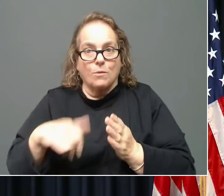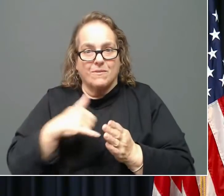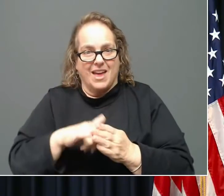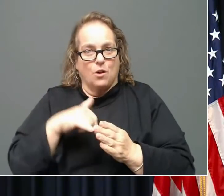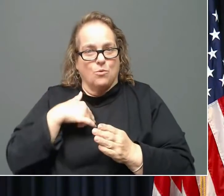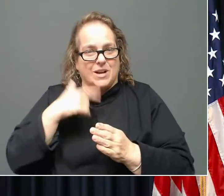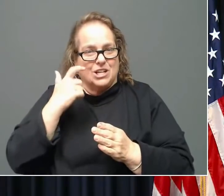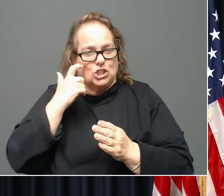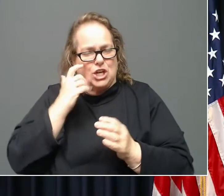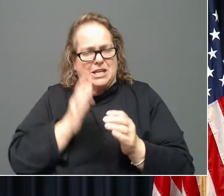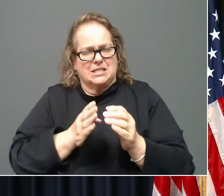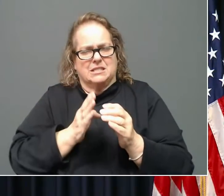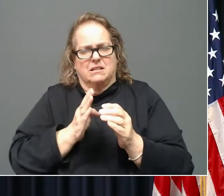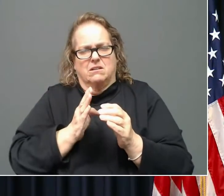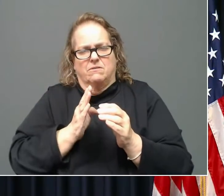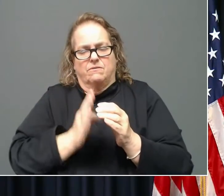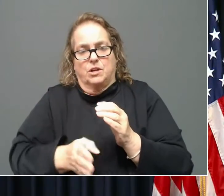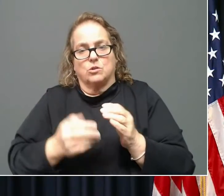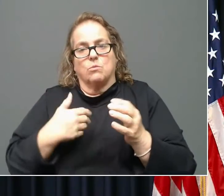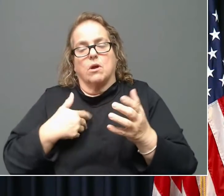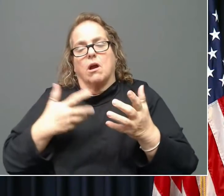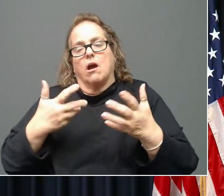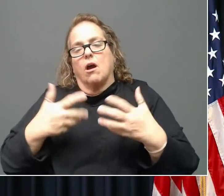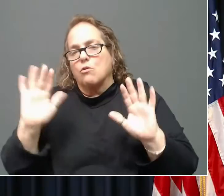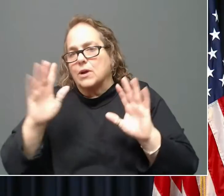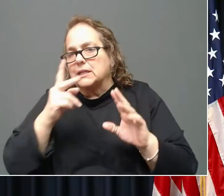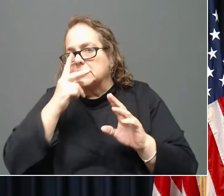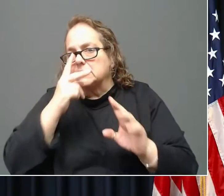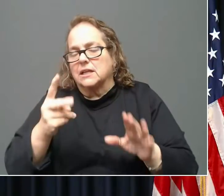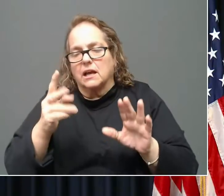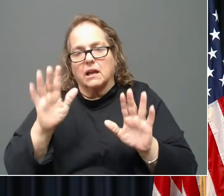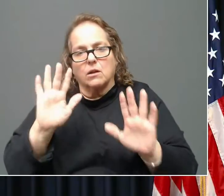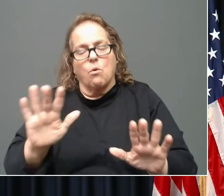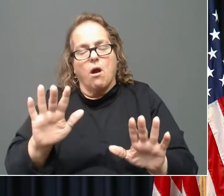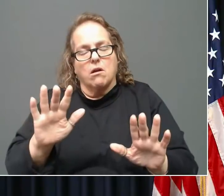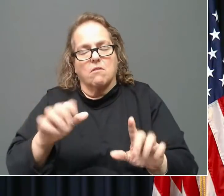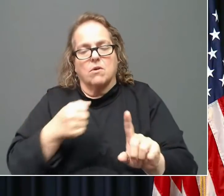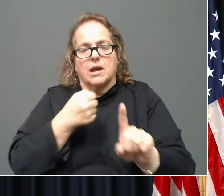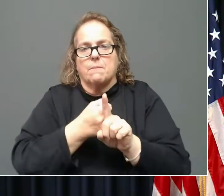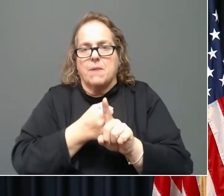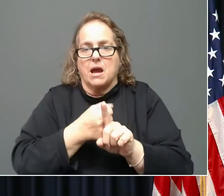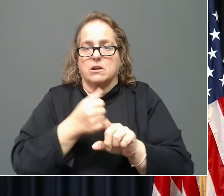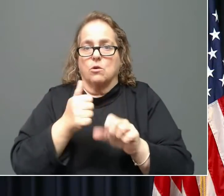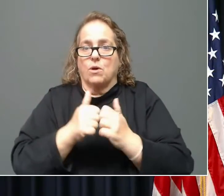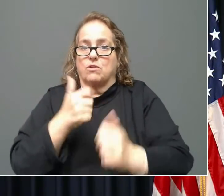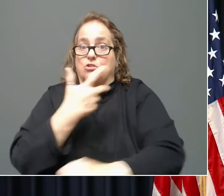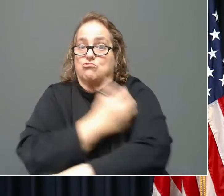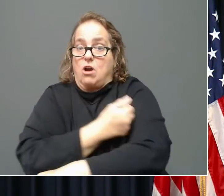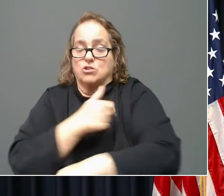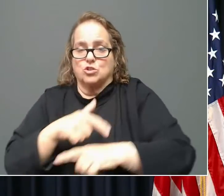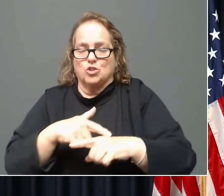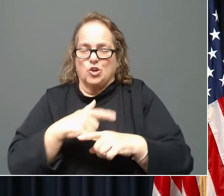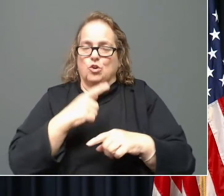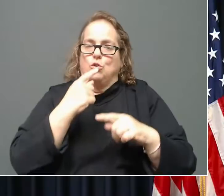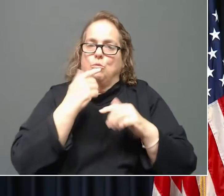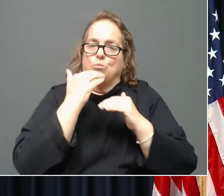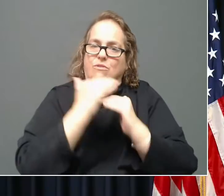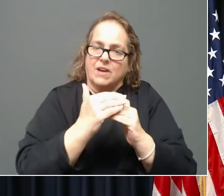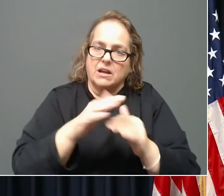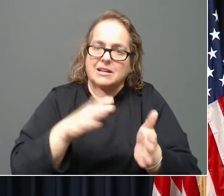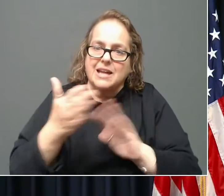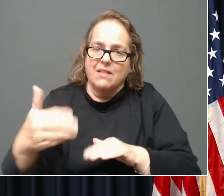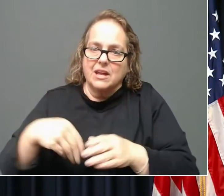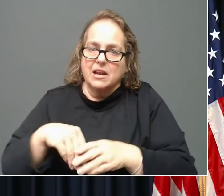we are already seeing the impact it's having on preventing death in our long-term care facilities. To talk about